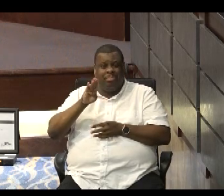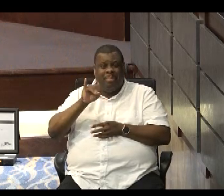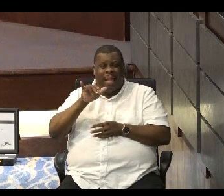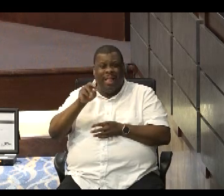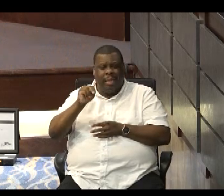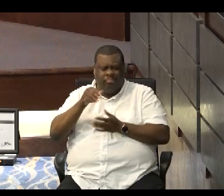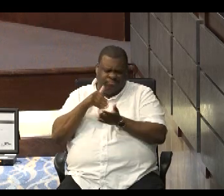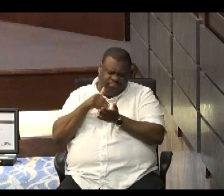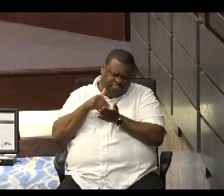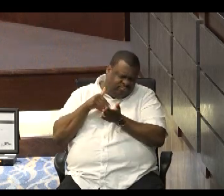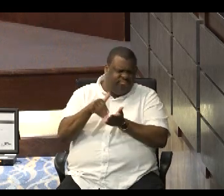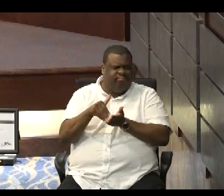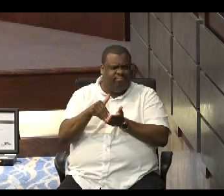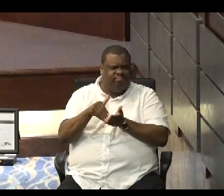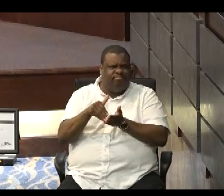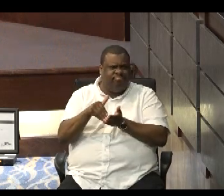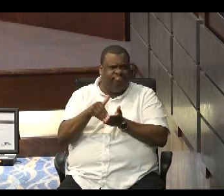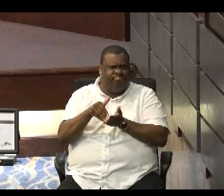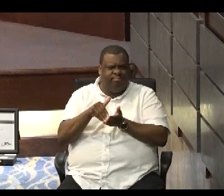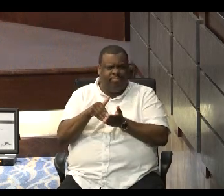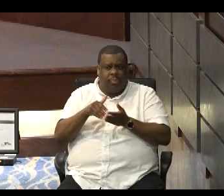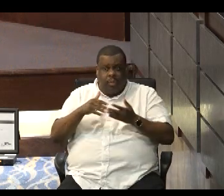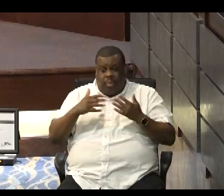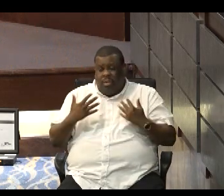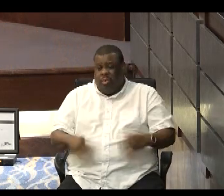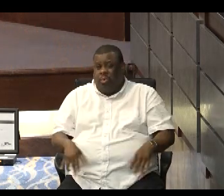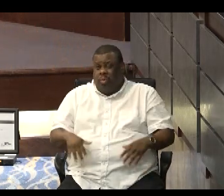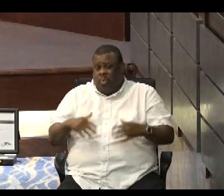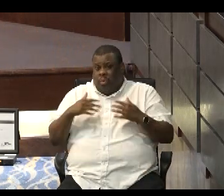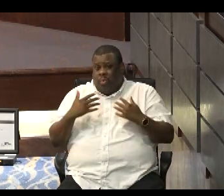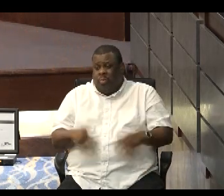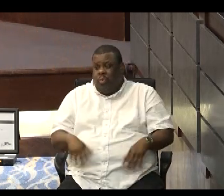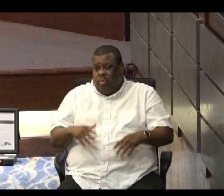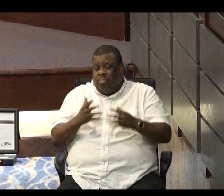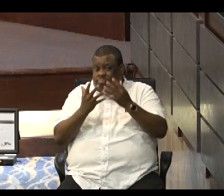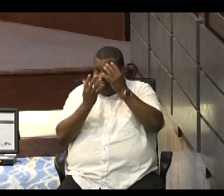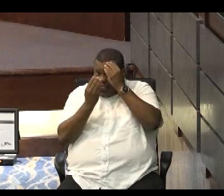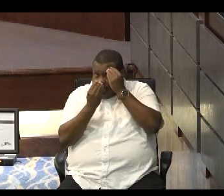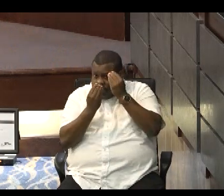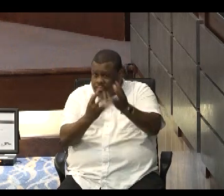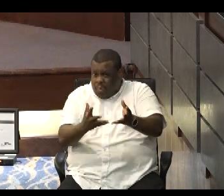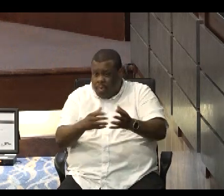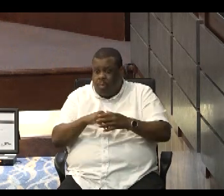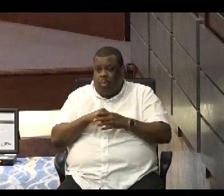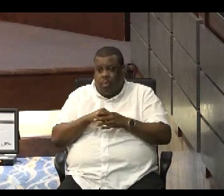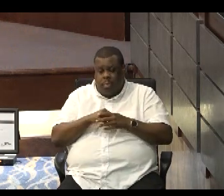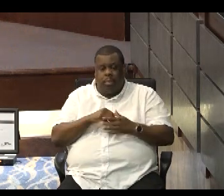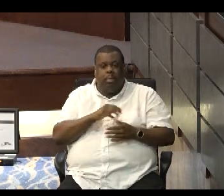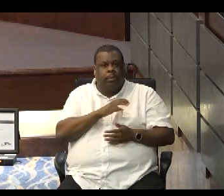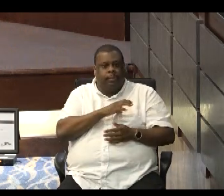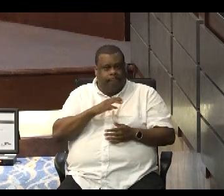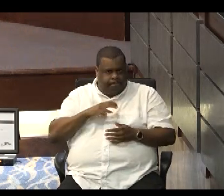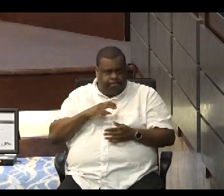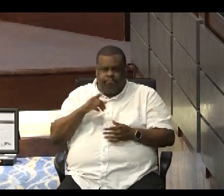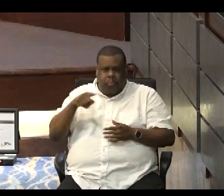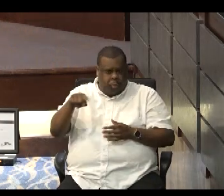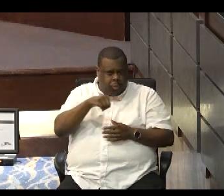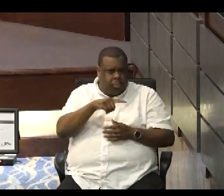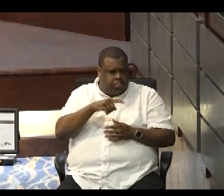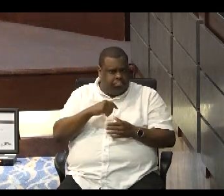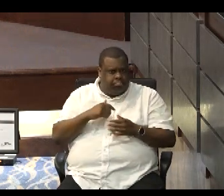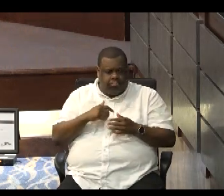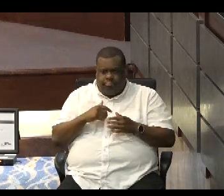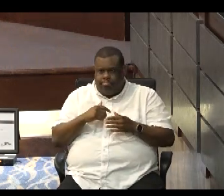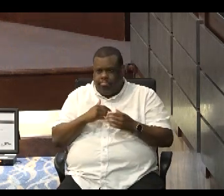Just wanted you to know that we're managing an incredible number of assets, and you all are responsible for the stewardship of